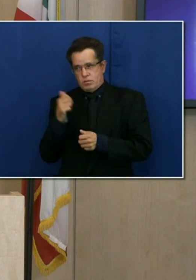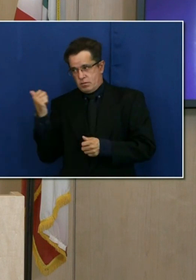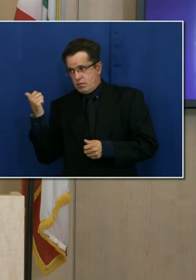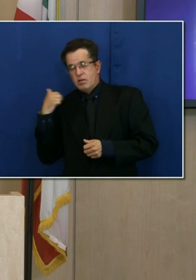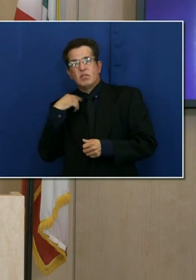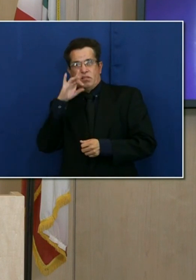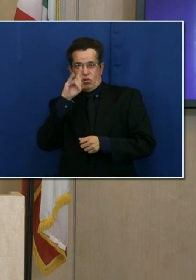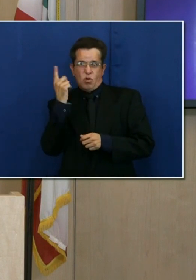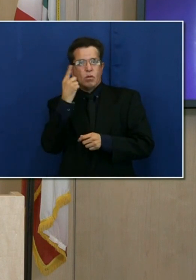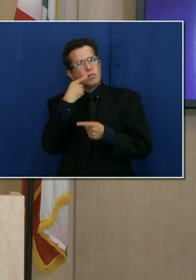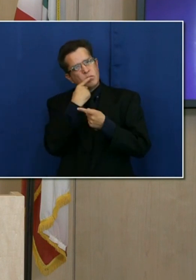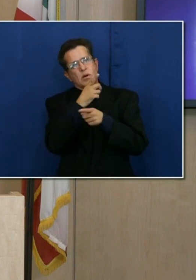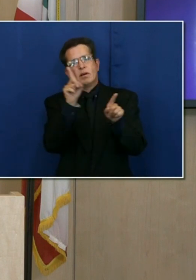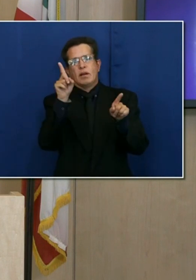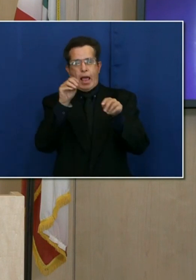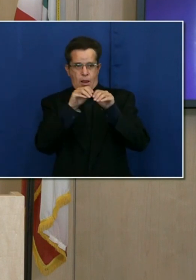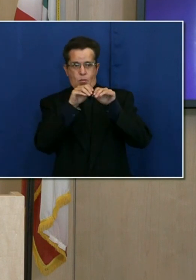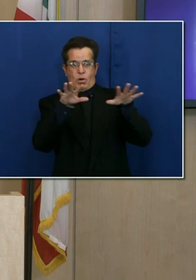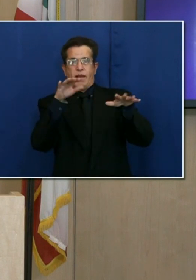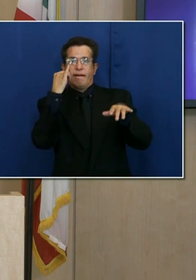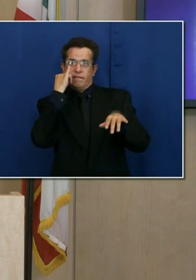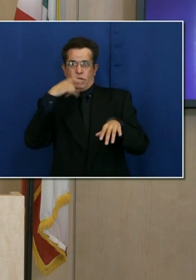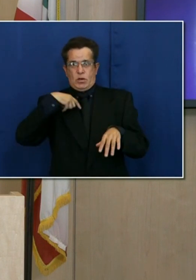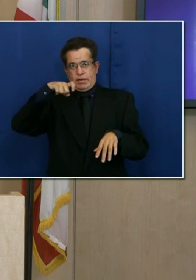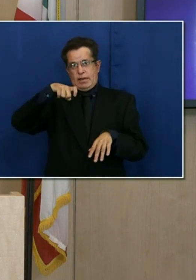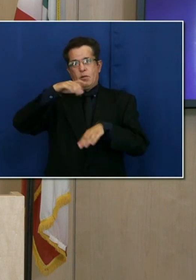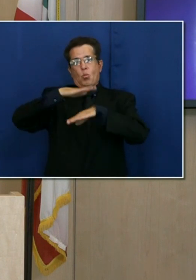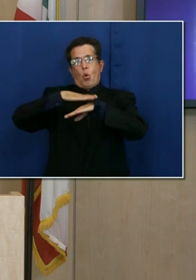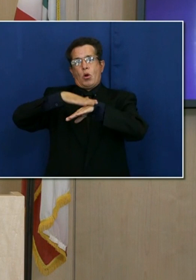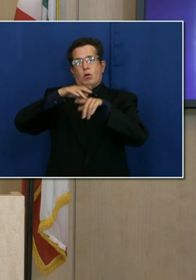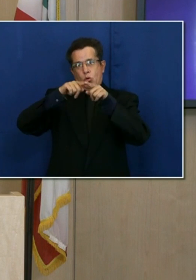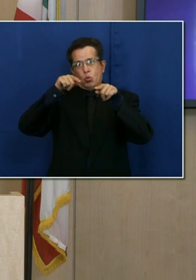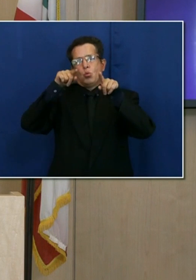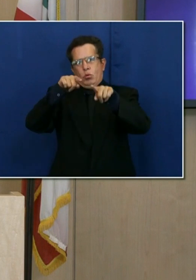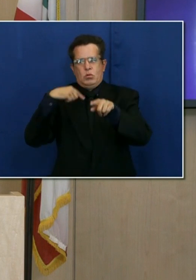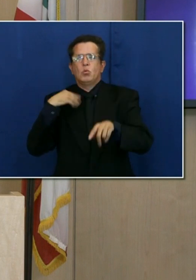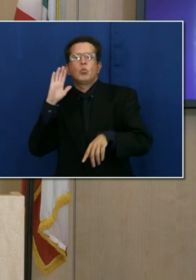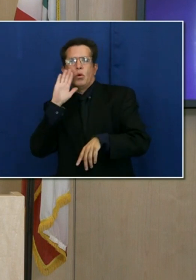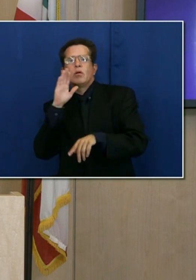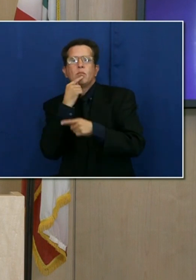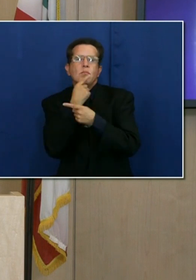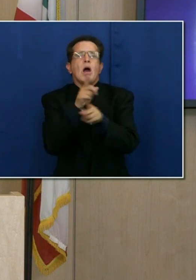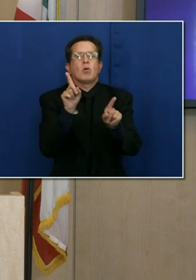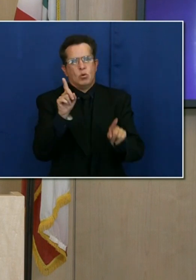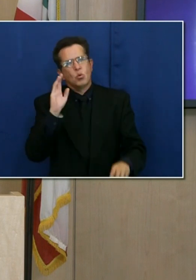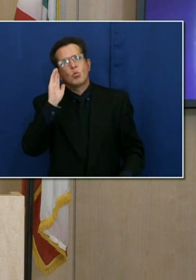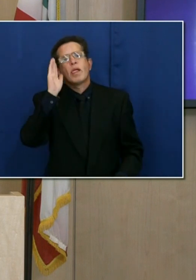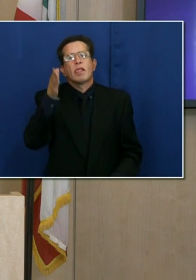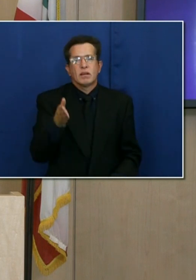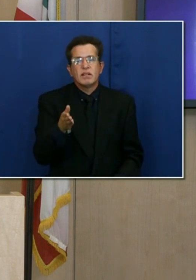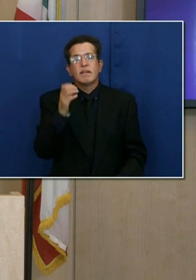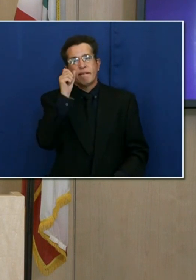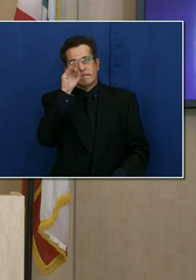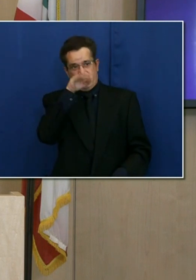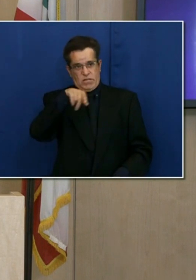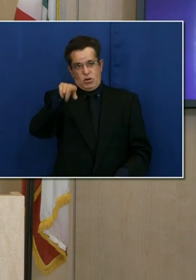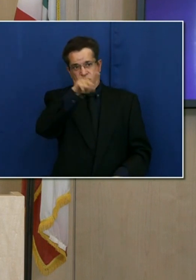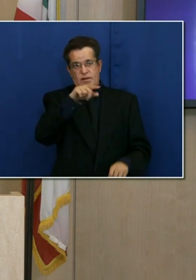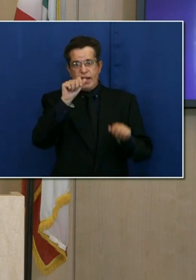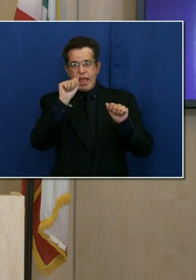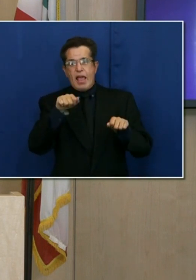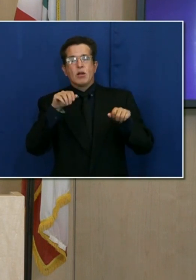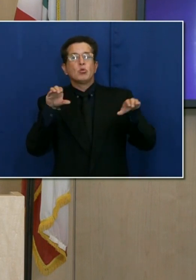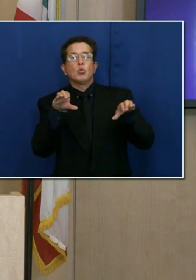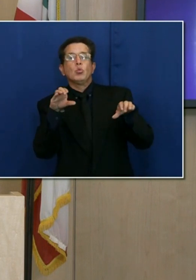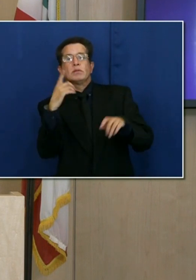to the public regarding outbreaks if there are actions that the public can take. And obviously, with the large outbreak at San